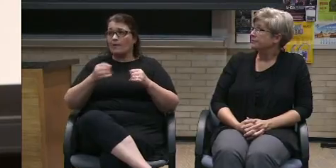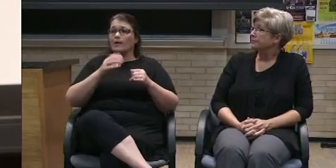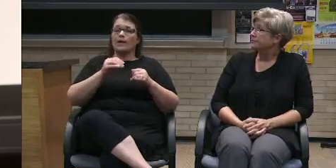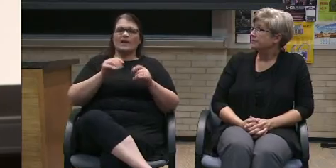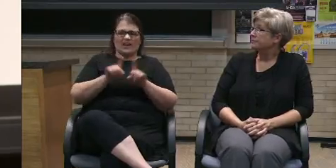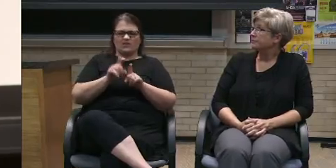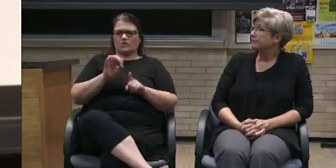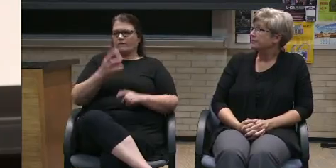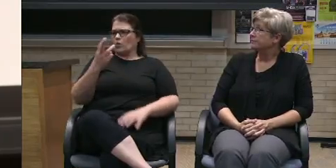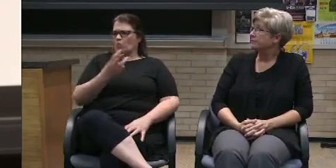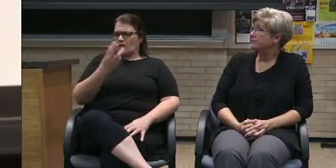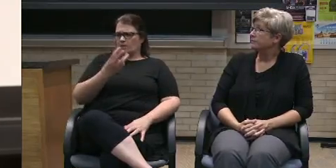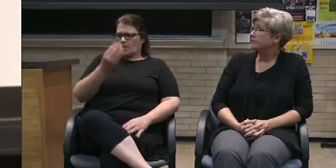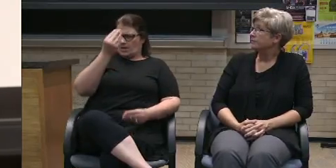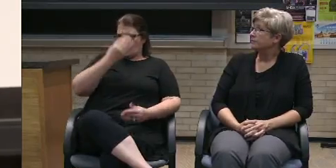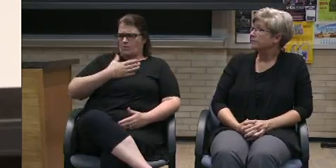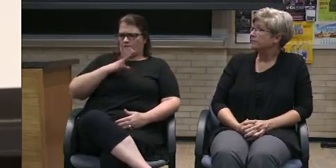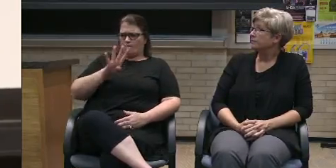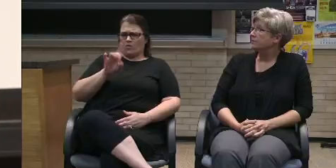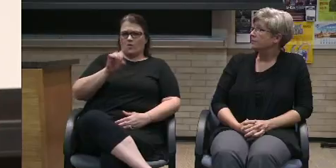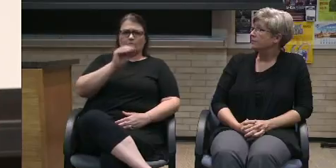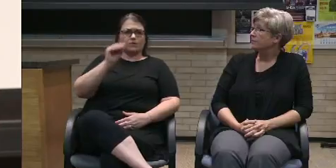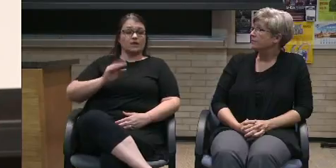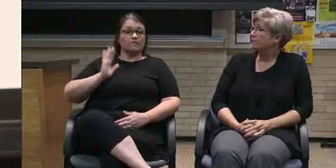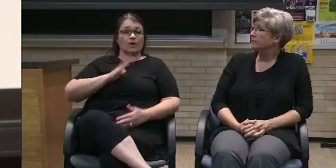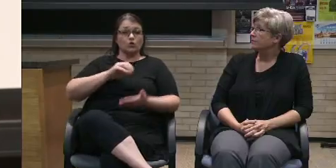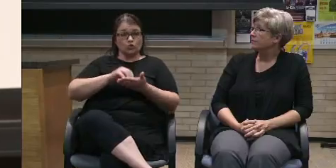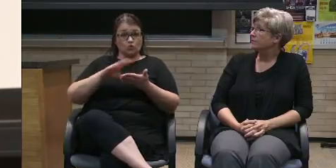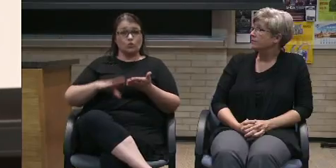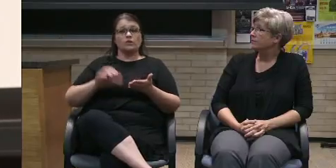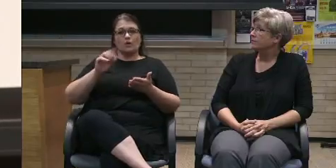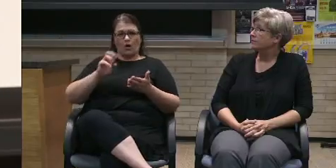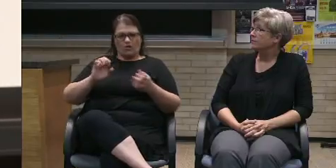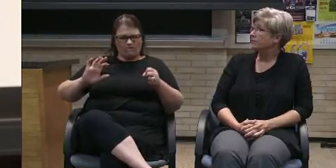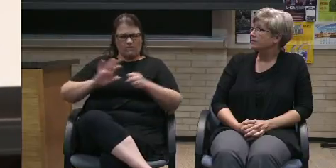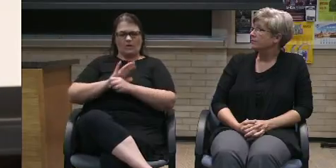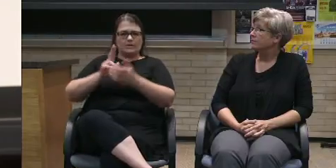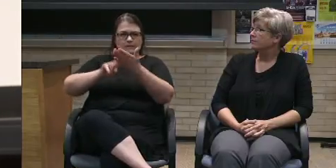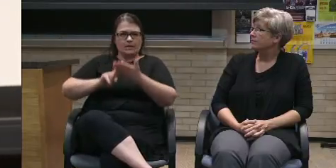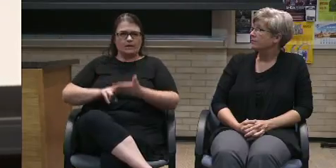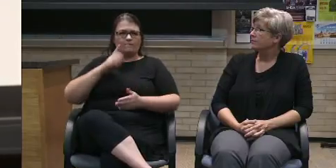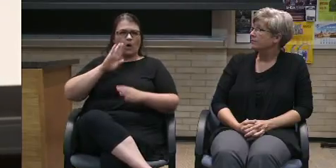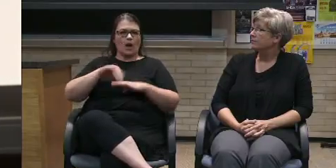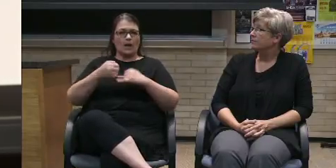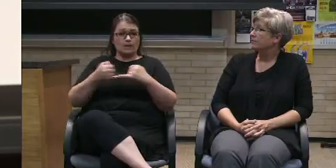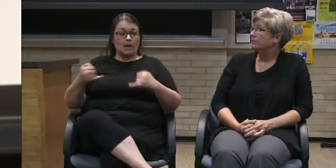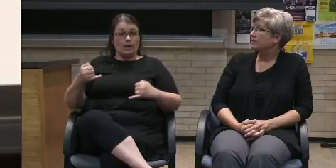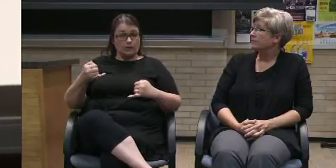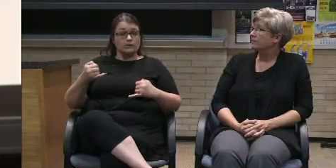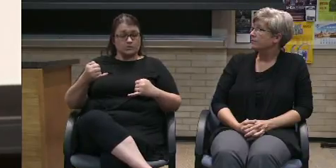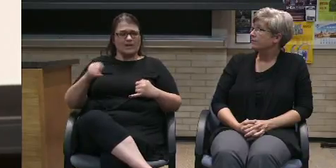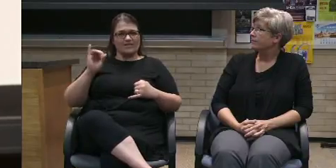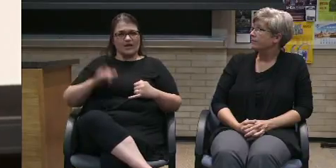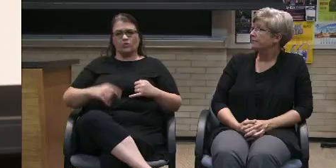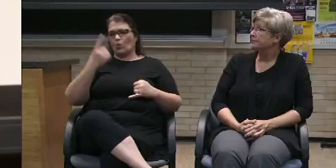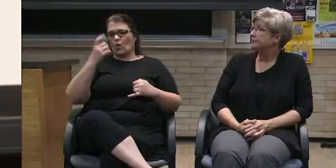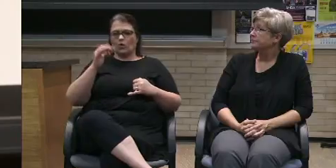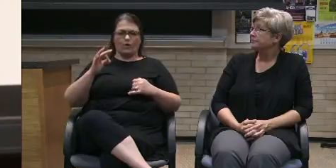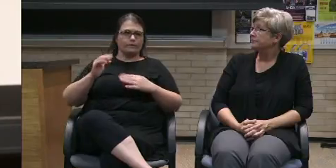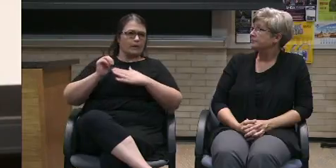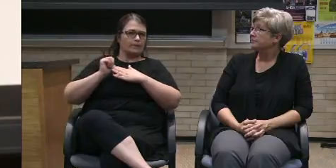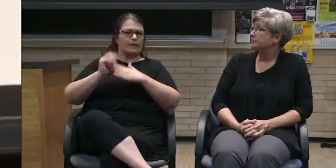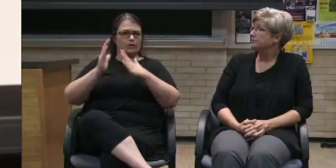the number I got Wednesday is that 41% of our students are enrolled in completely online programs, which puts us as one of the leaders in SUNY, both